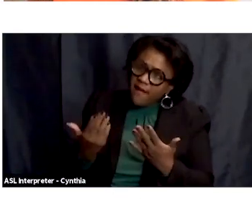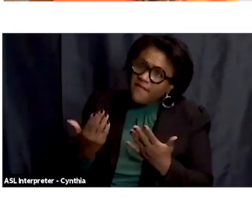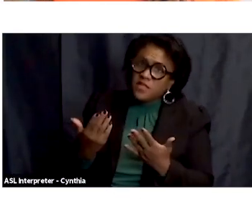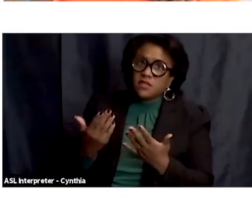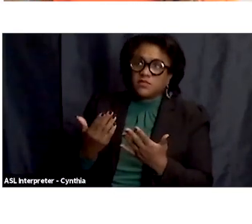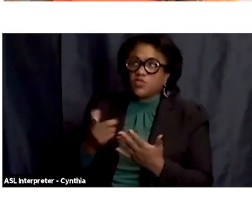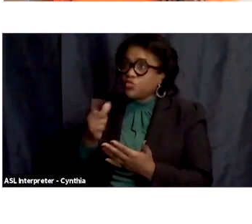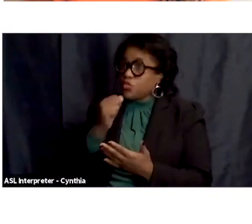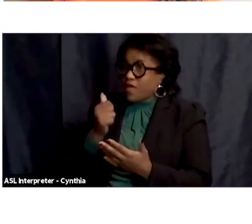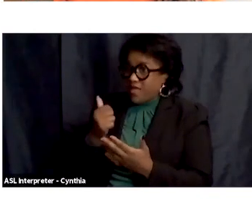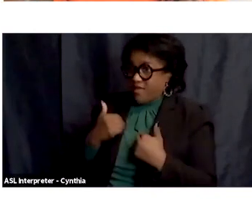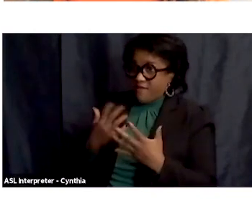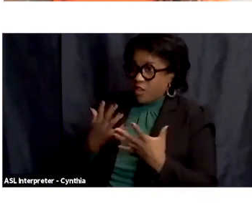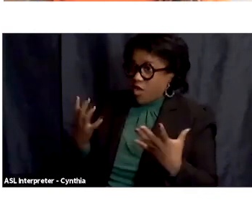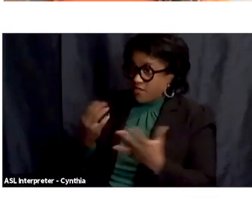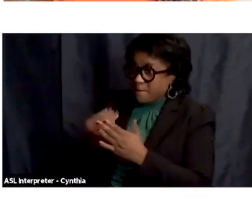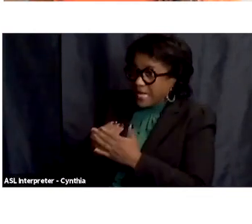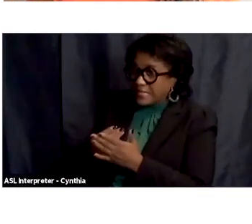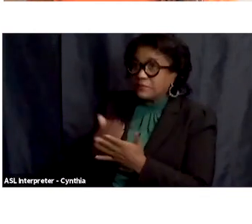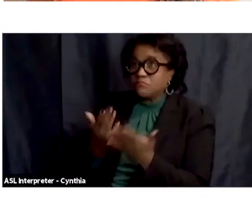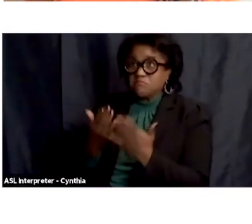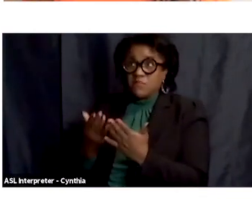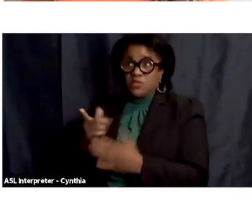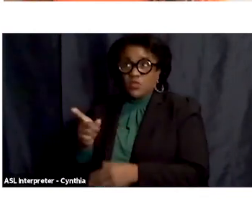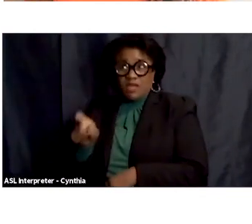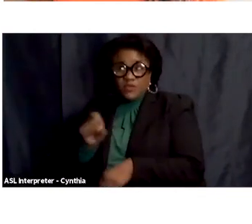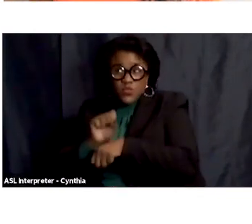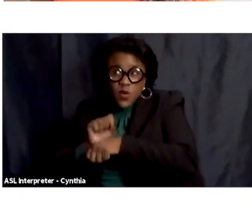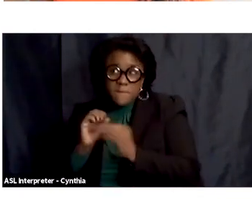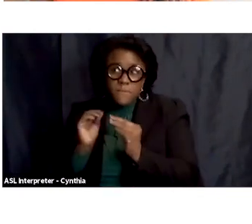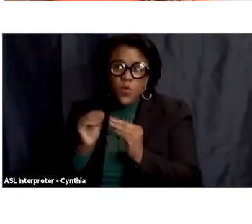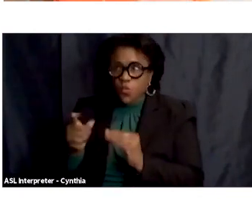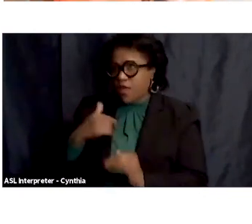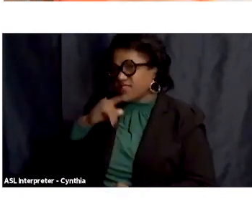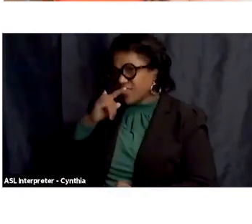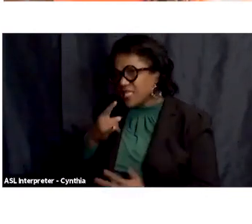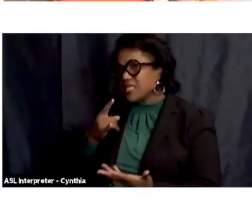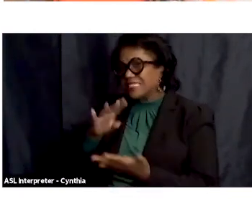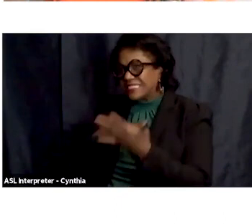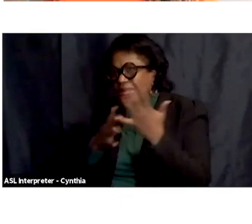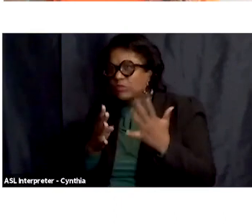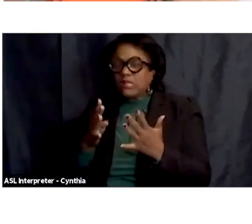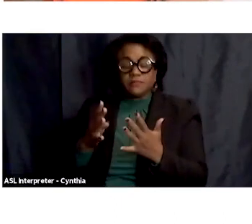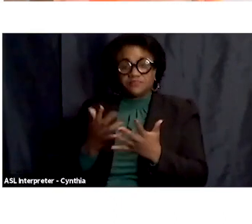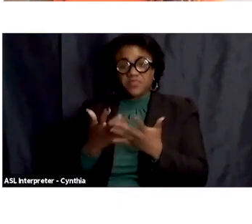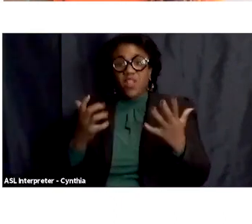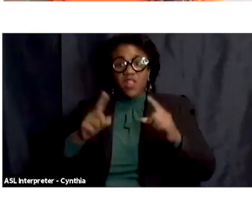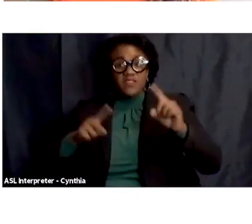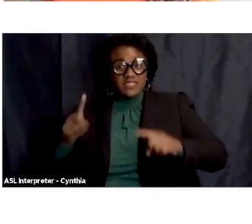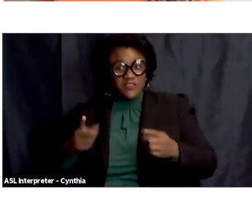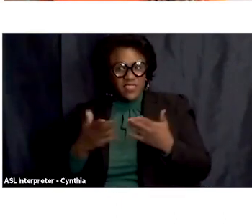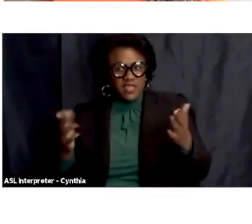lower income and having to work a lot, or, having kids and having to manage that schedule. There's a lot of different things, but being able to